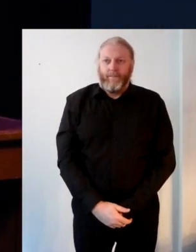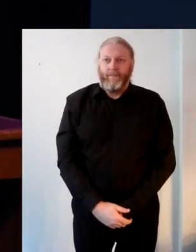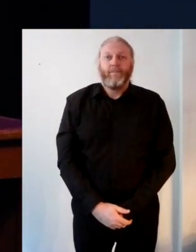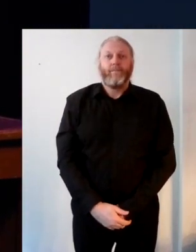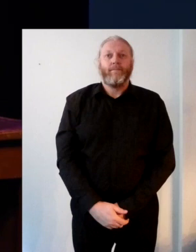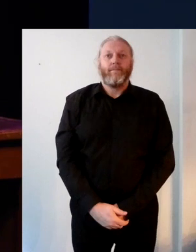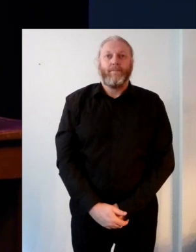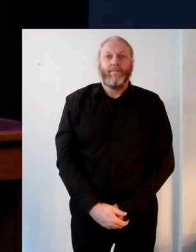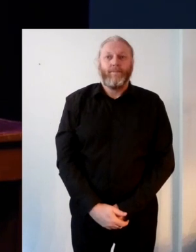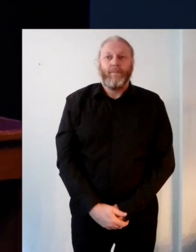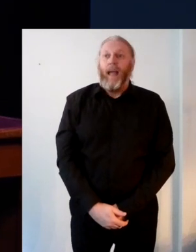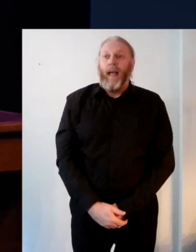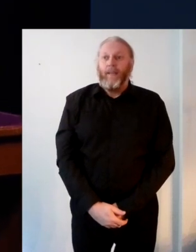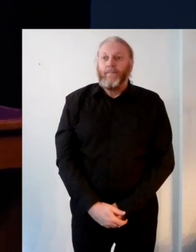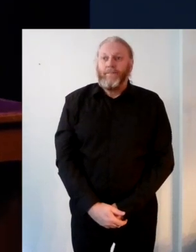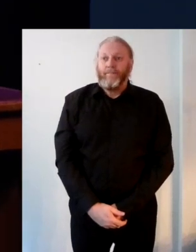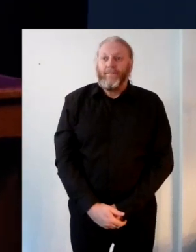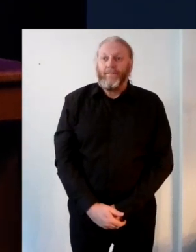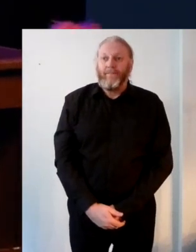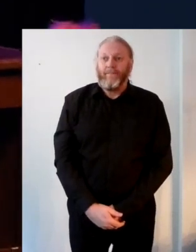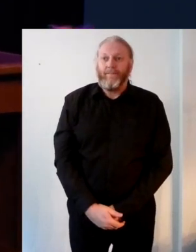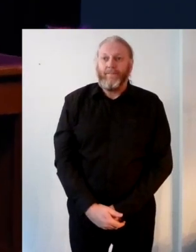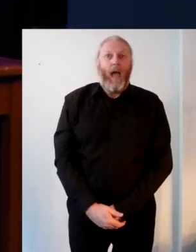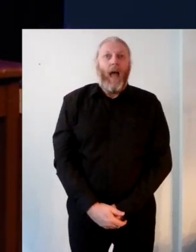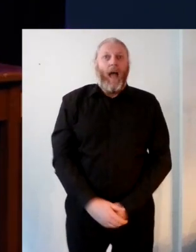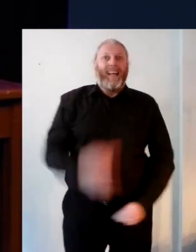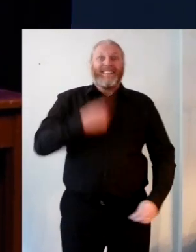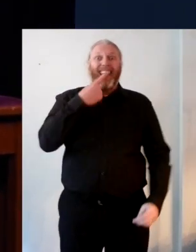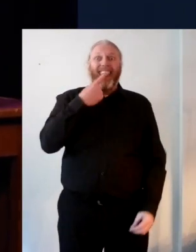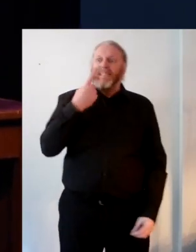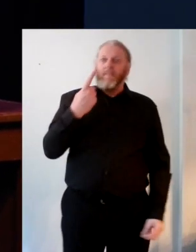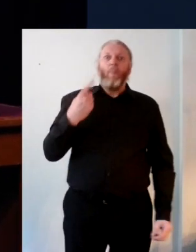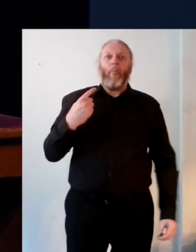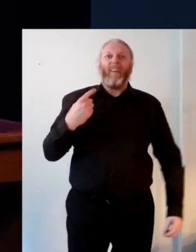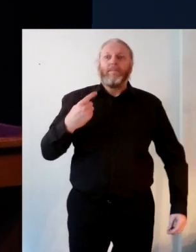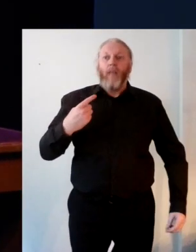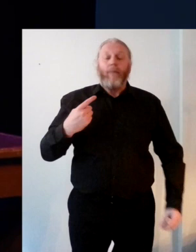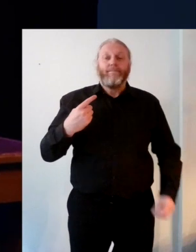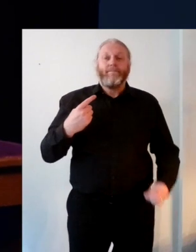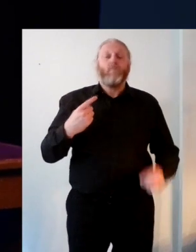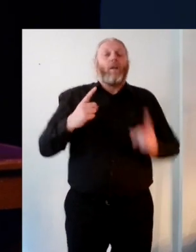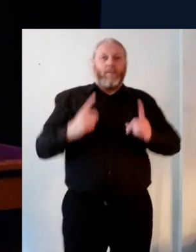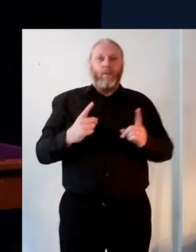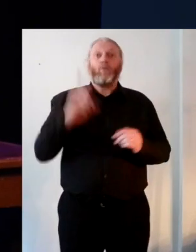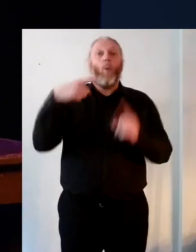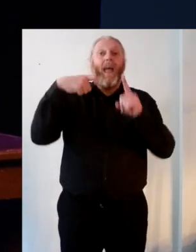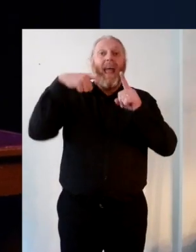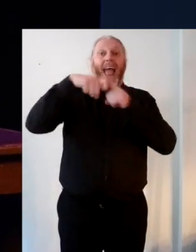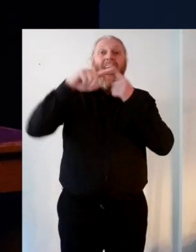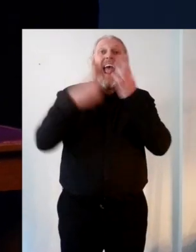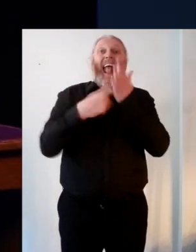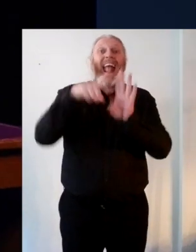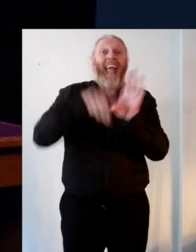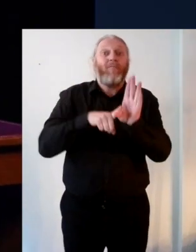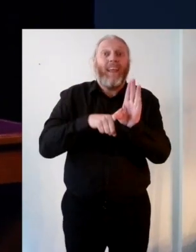So, good. Ah, oh, no. Oh, my teeth. Right. So, Kerry has